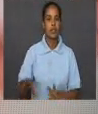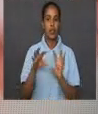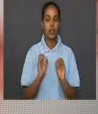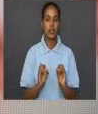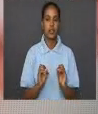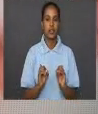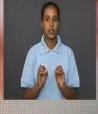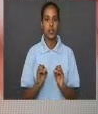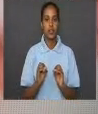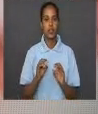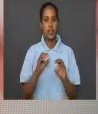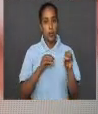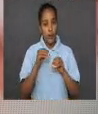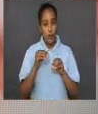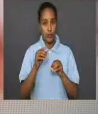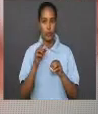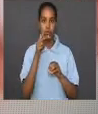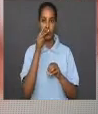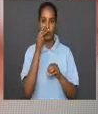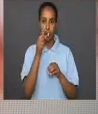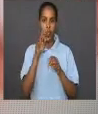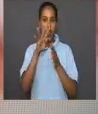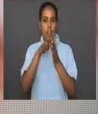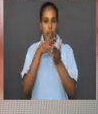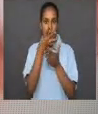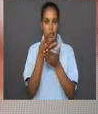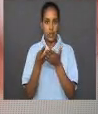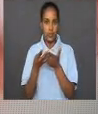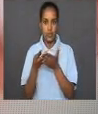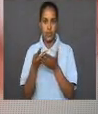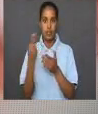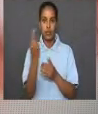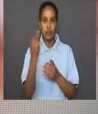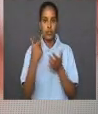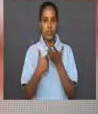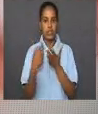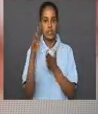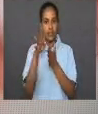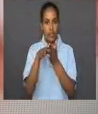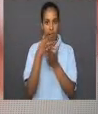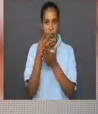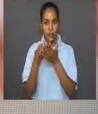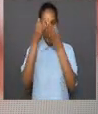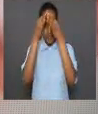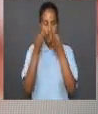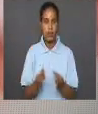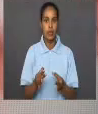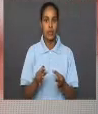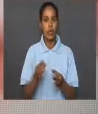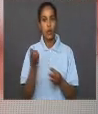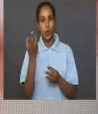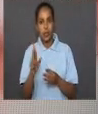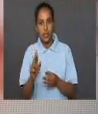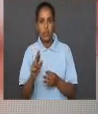Students, in a moment you will see a table. Use this table to determine whether